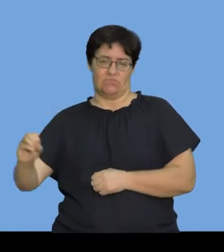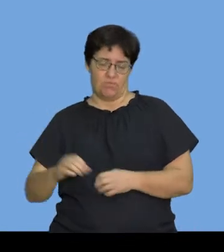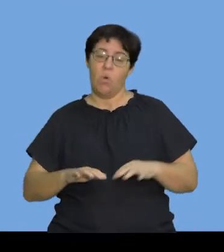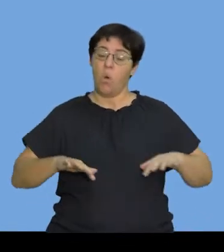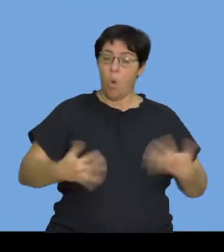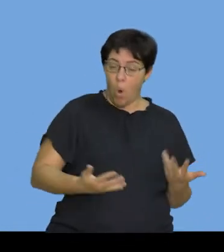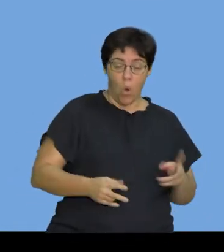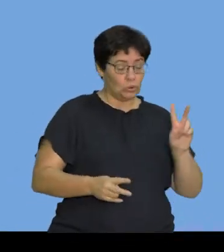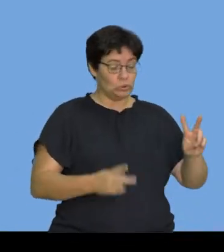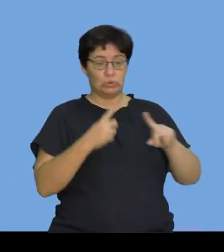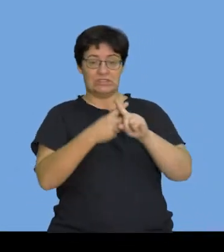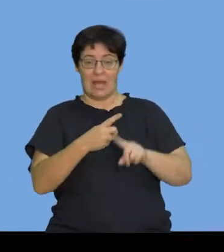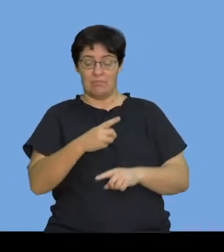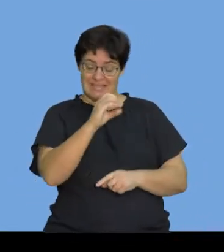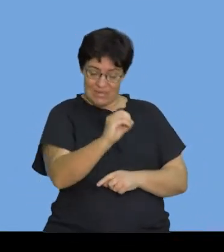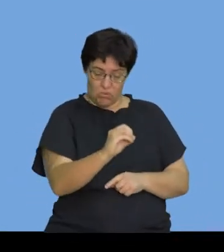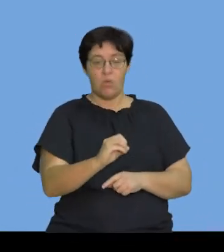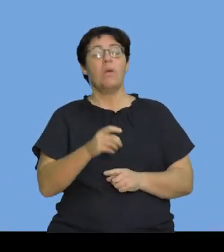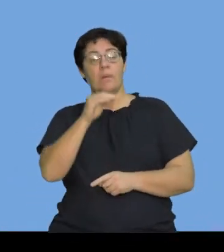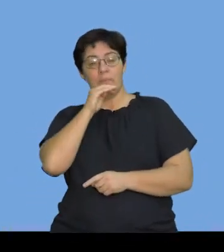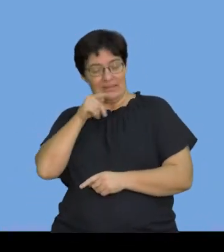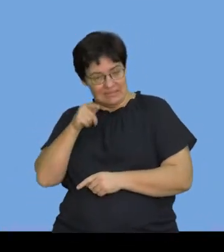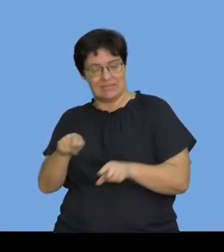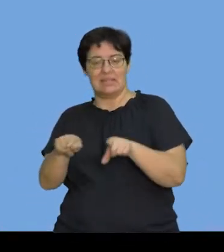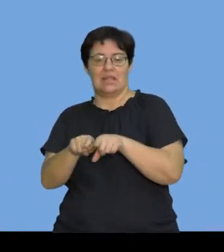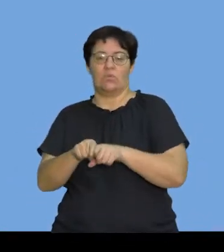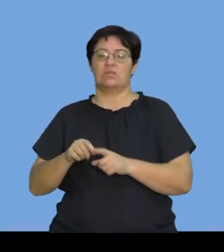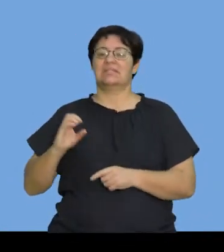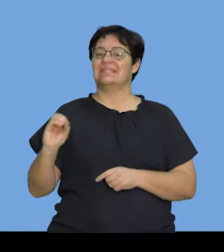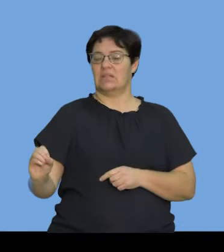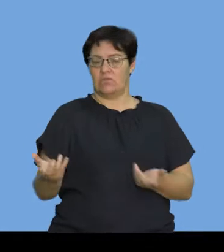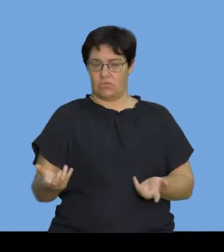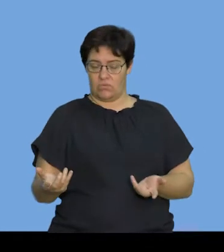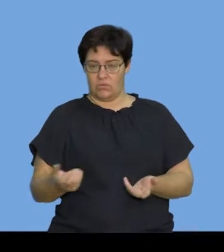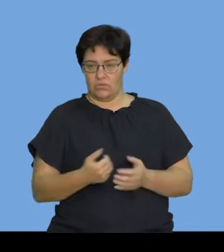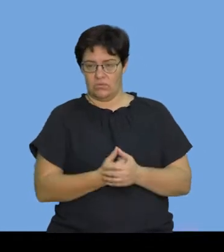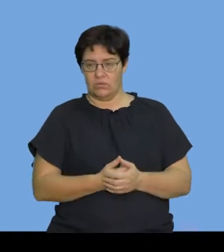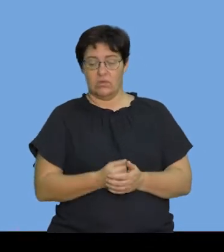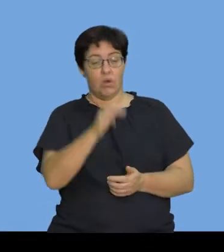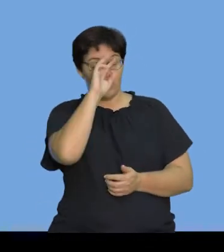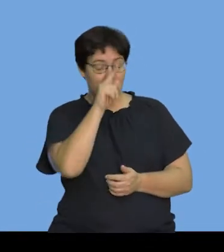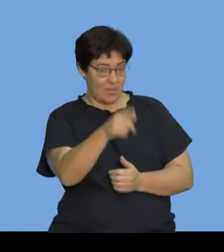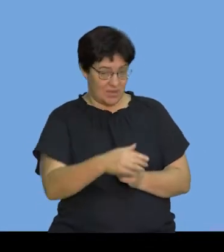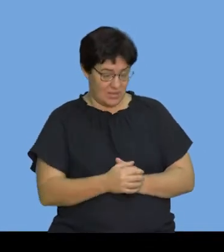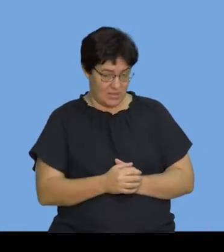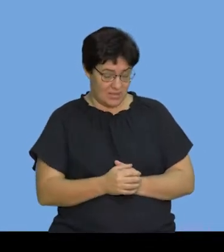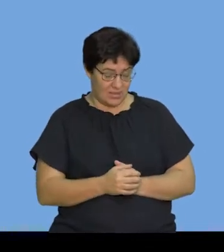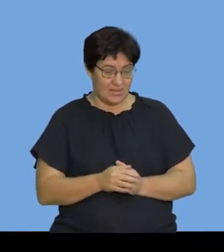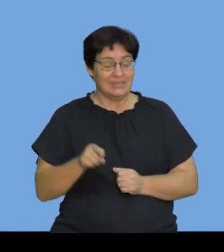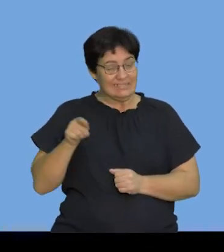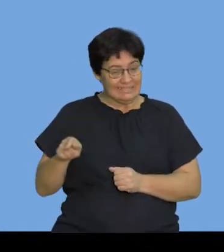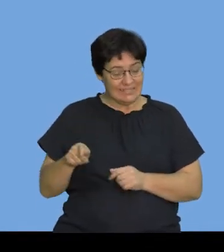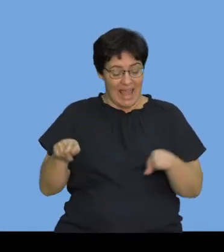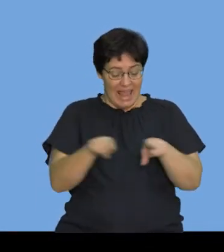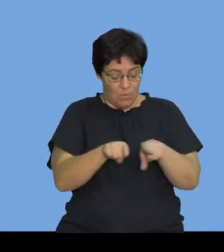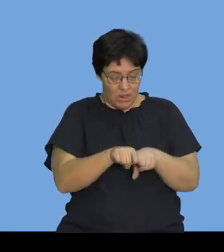or the 3 needs to be the 0, so that when I multiply it with the 2 it gives me a 0. Because remember, this equal sign